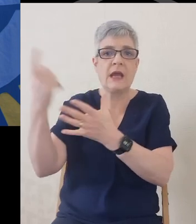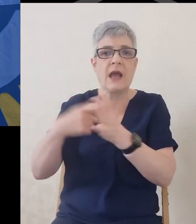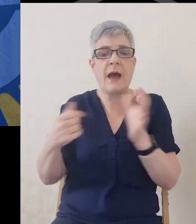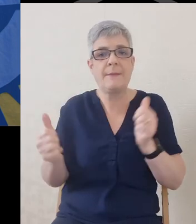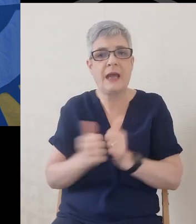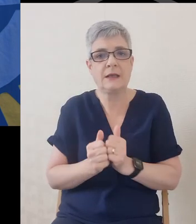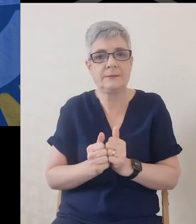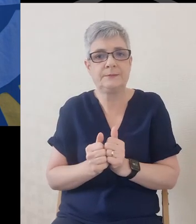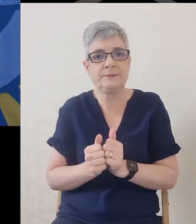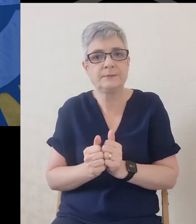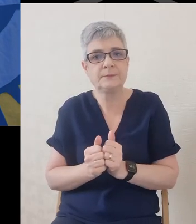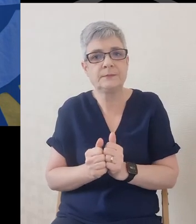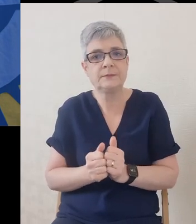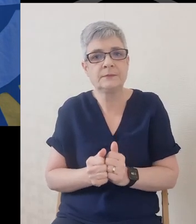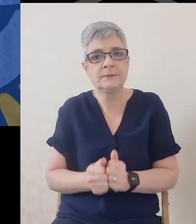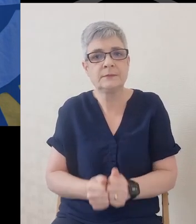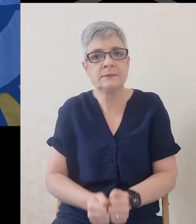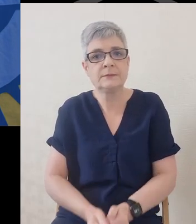Amen.